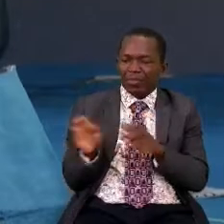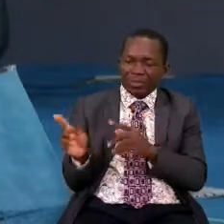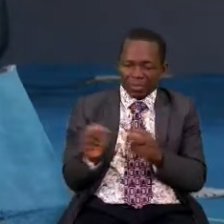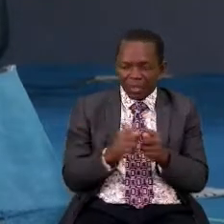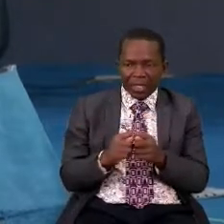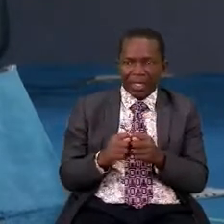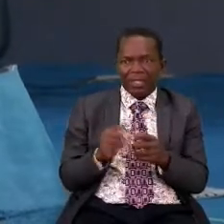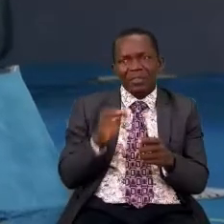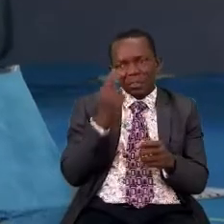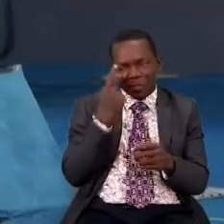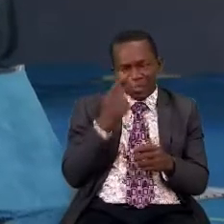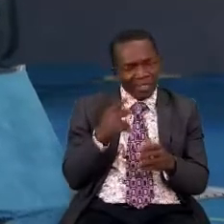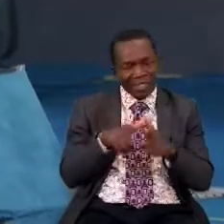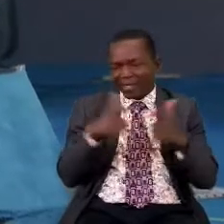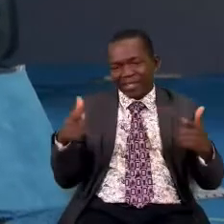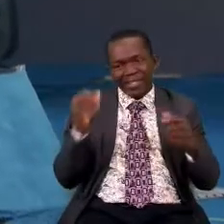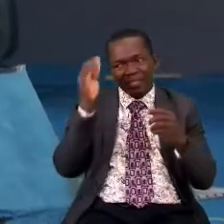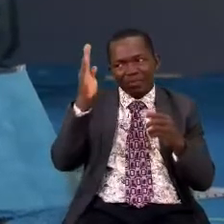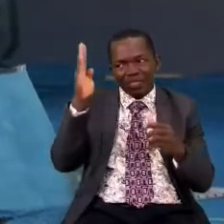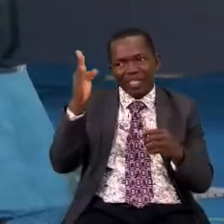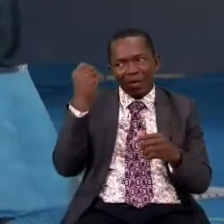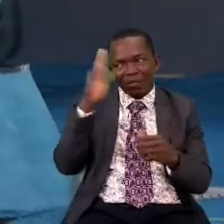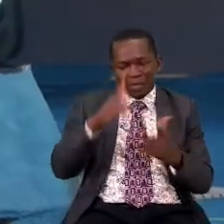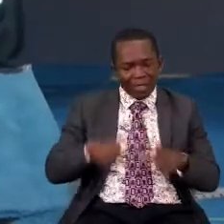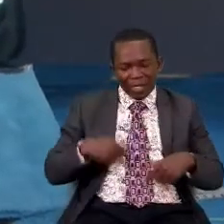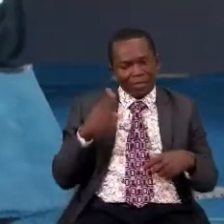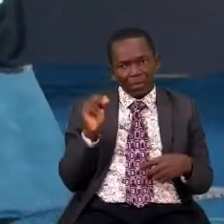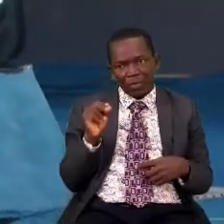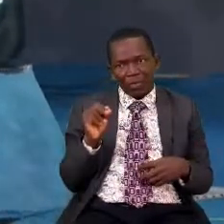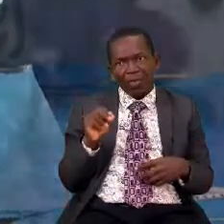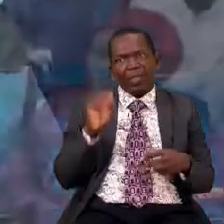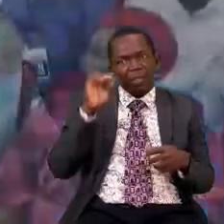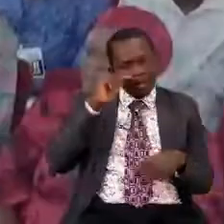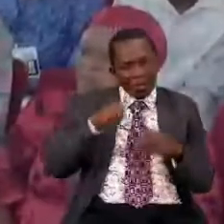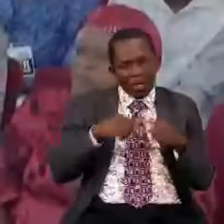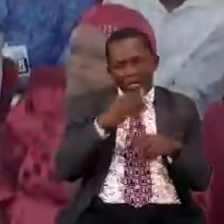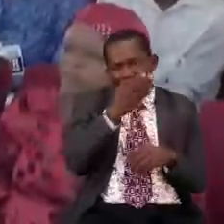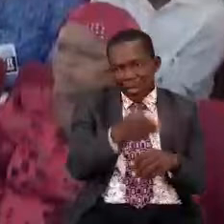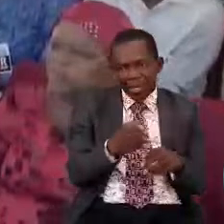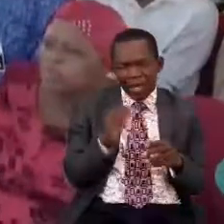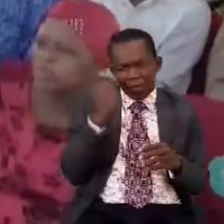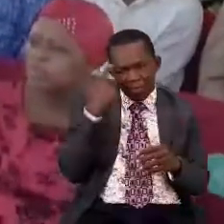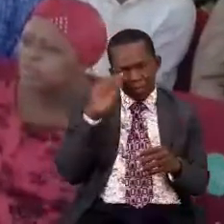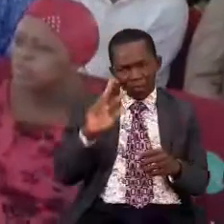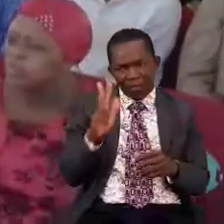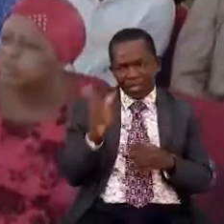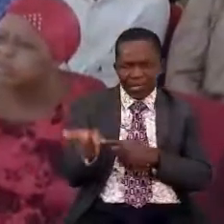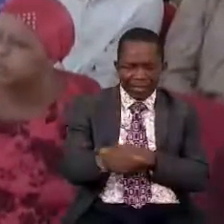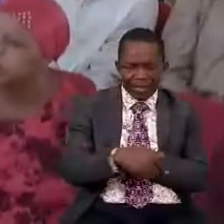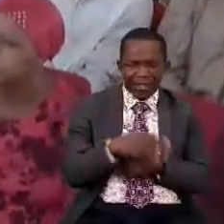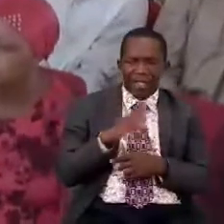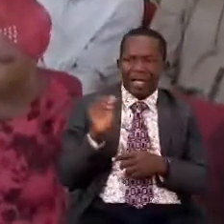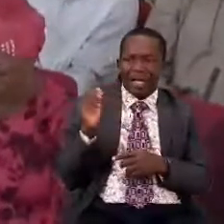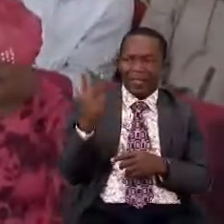nights, he was praying. He was still, Lord, I'm still waiting. I'm in suspense. What will you have me